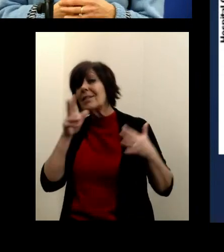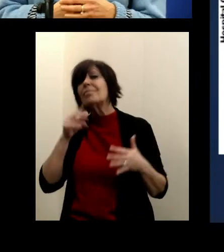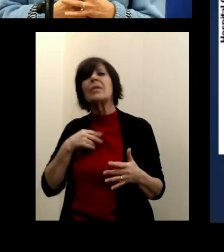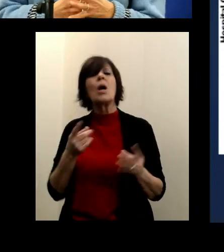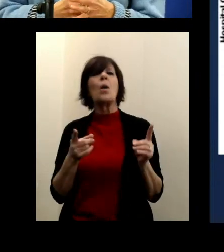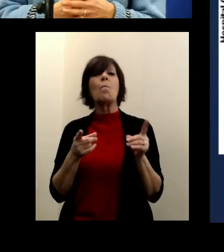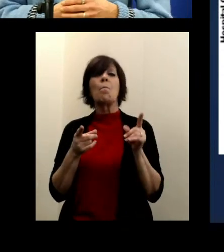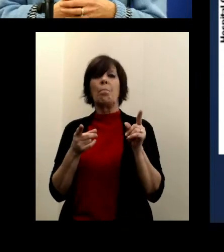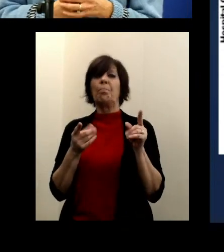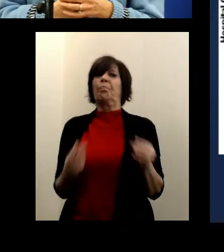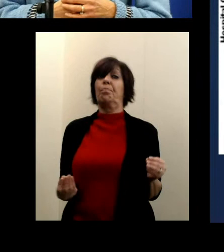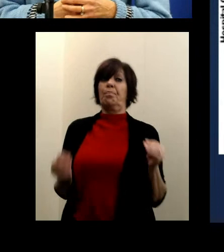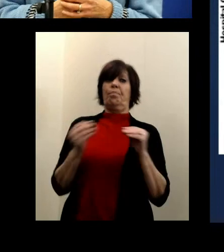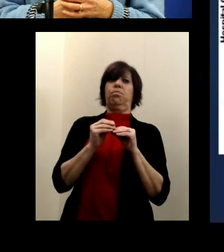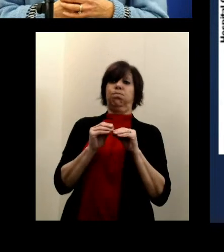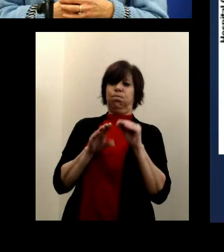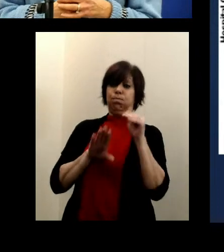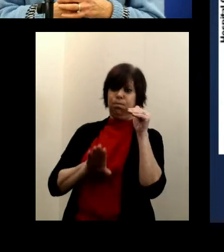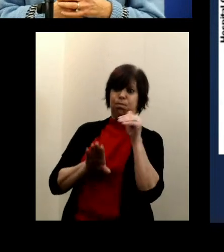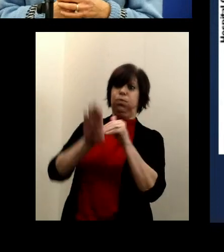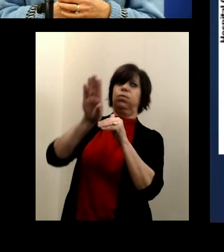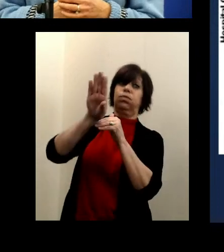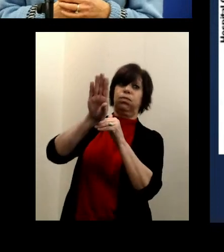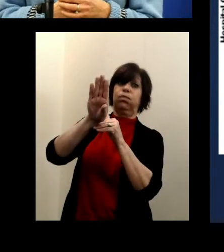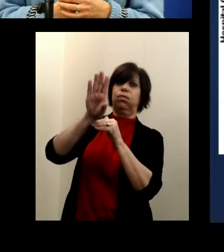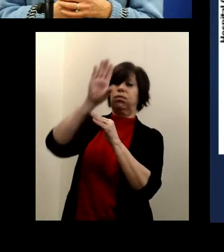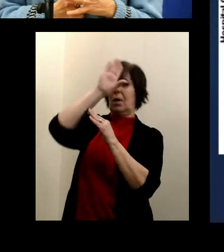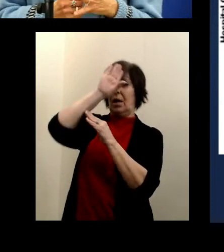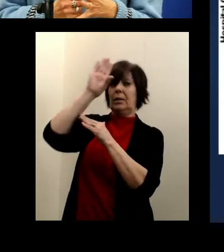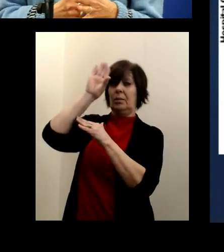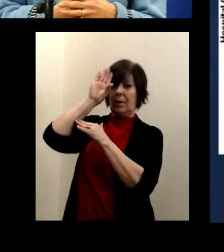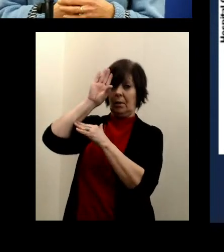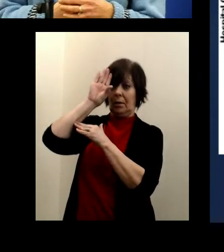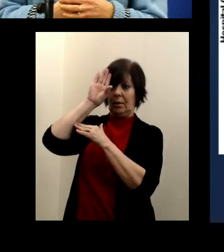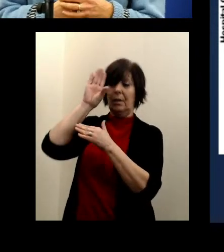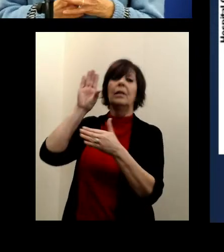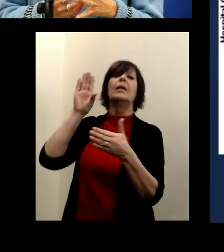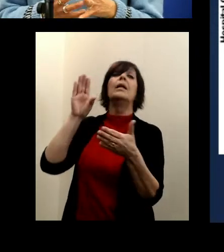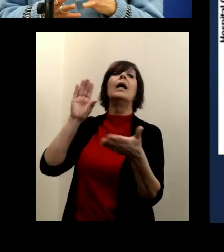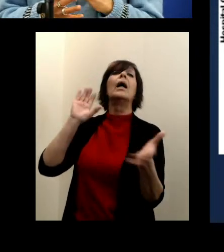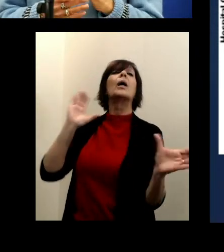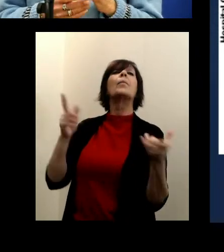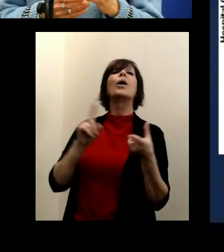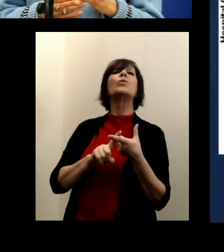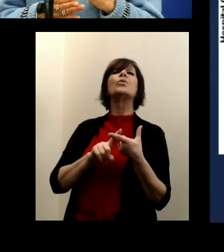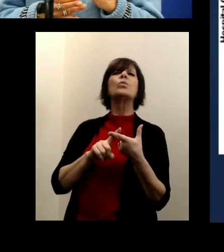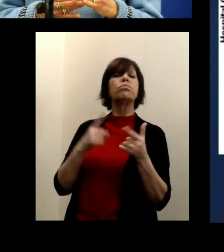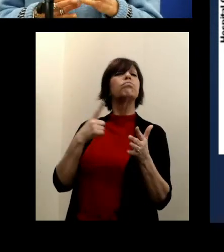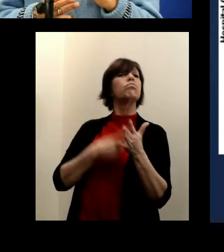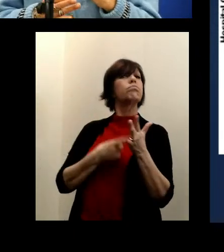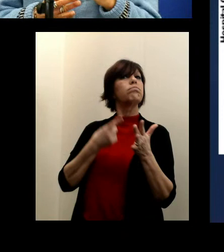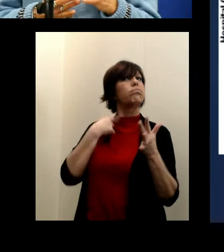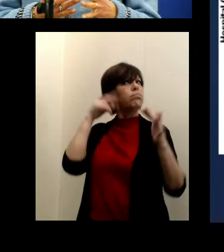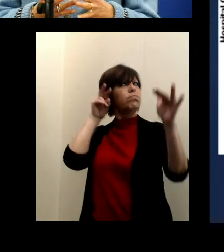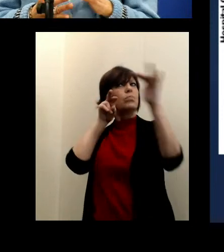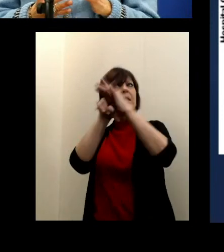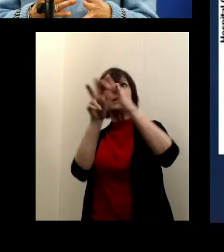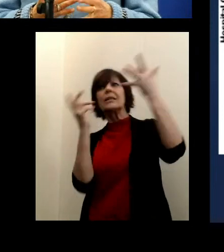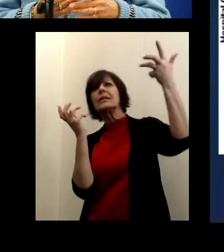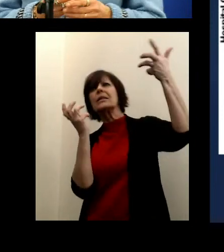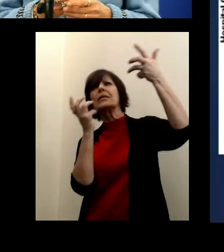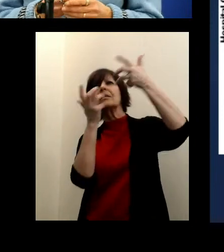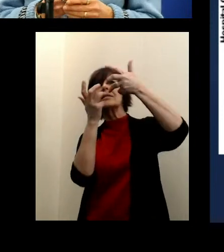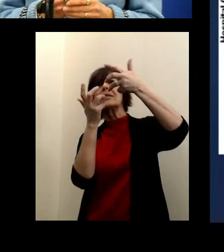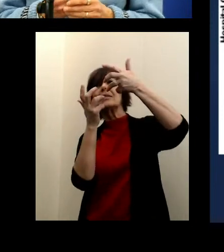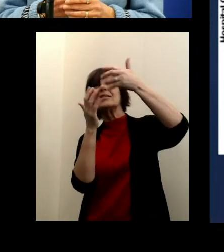greater increase in the hospital admissions compared to what was expected, and we think maybe that might have been a little